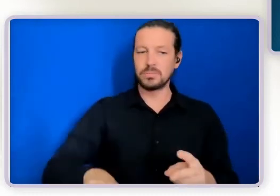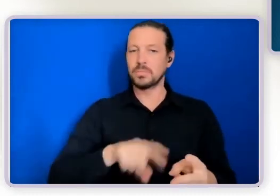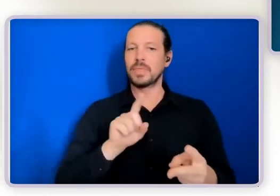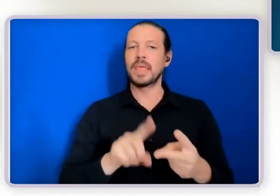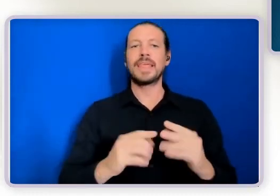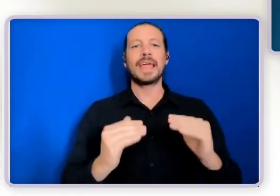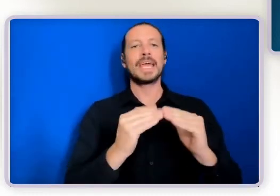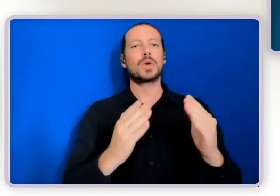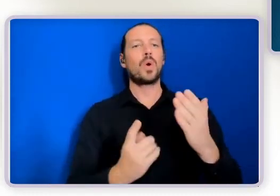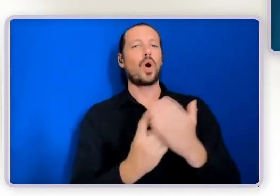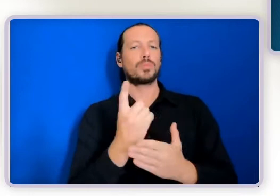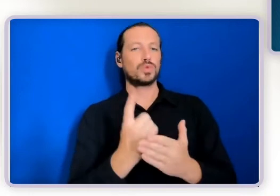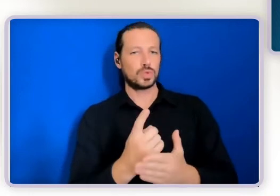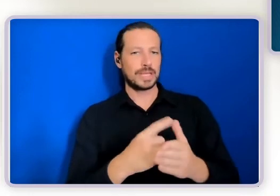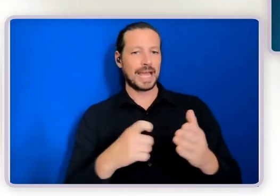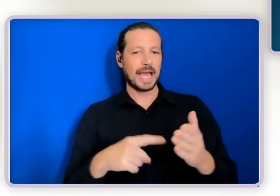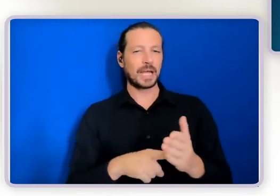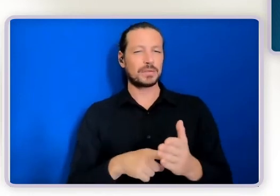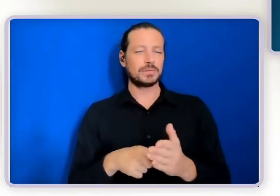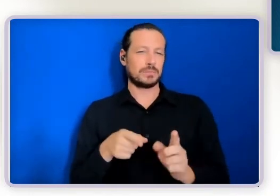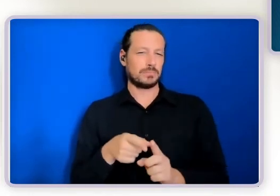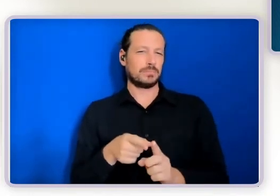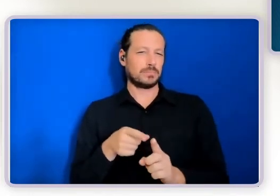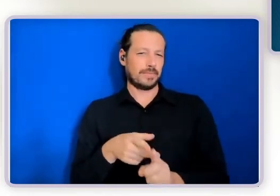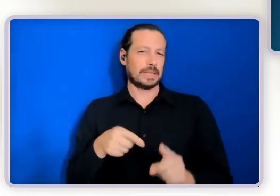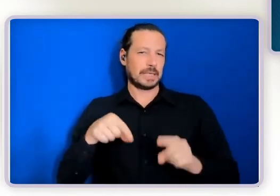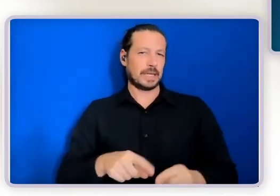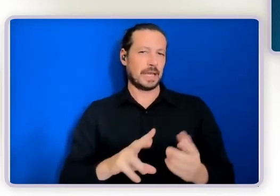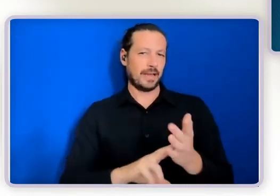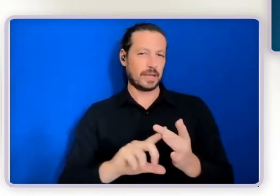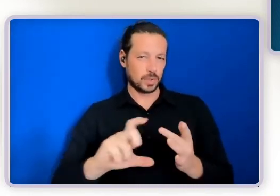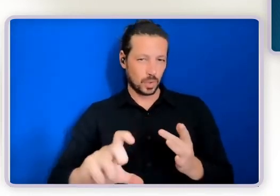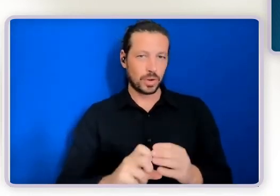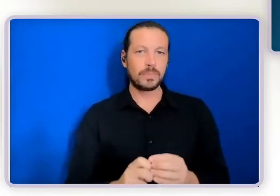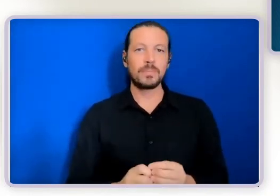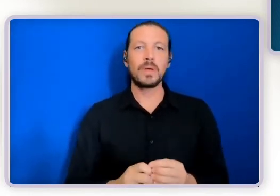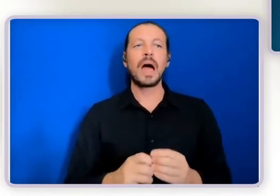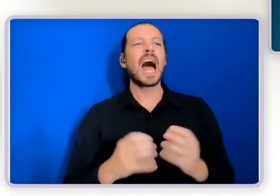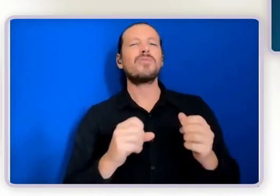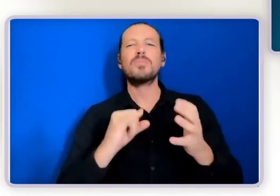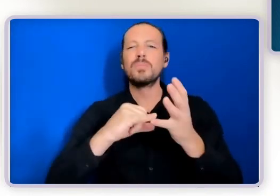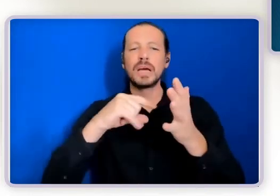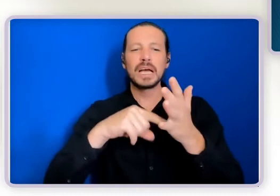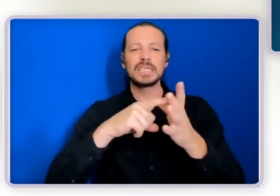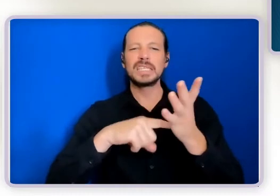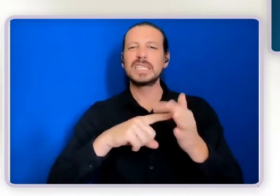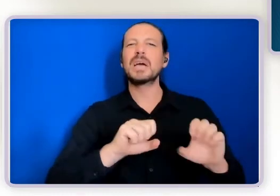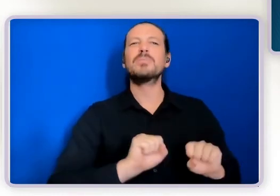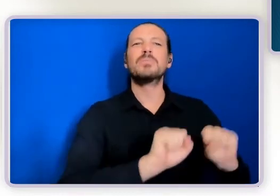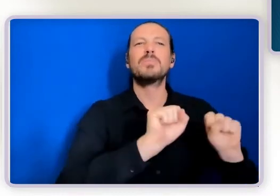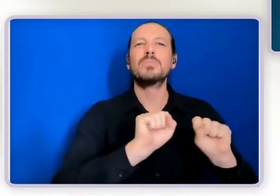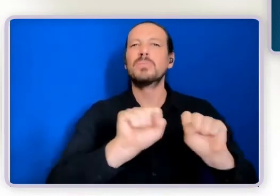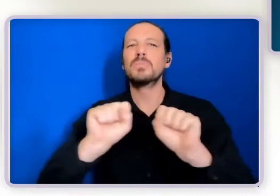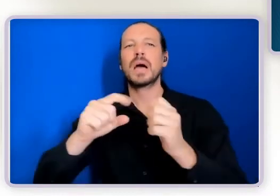is Victoria's state law. And in each state in Australia, there's a similar act that allows people